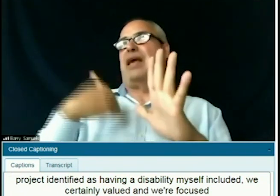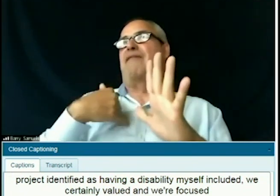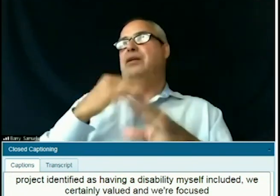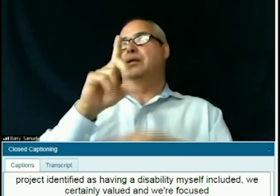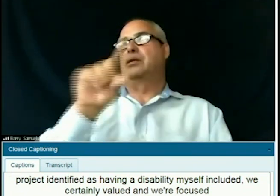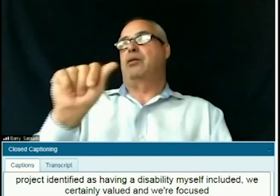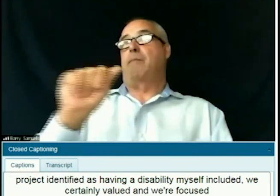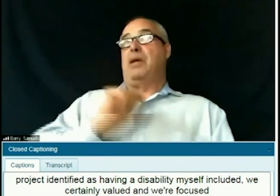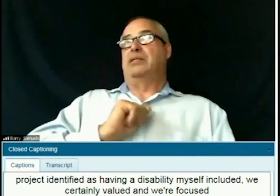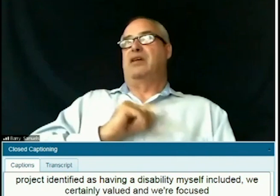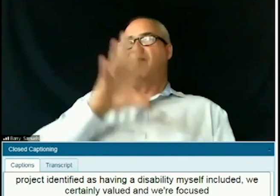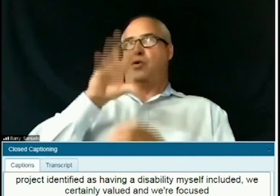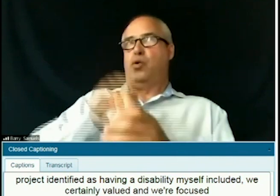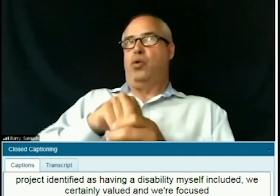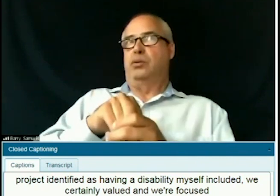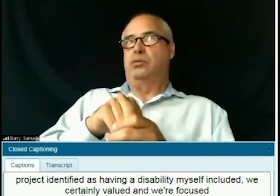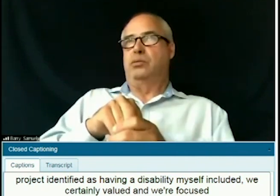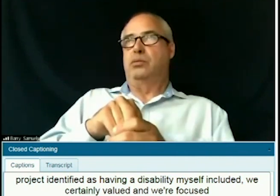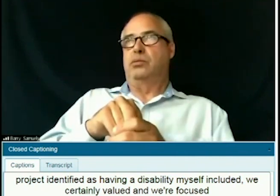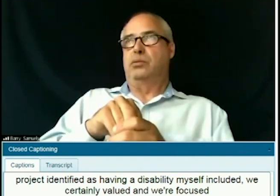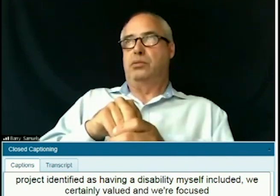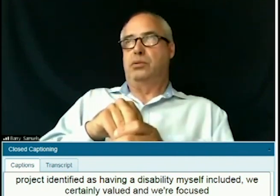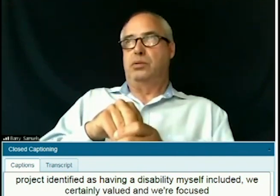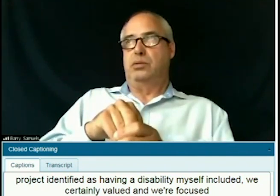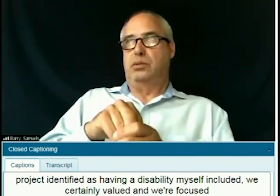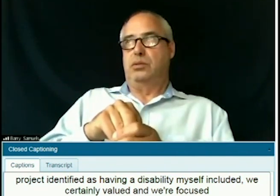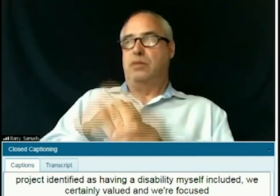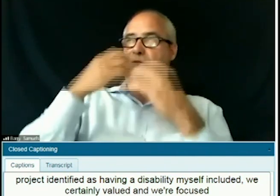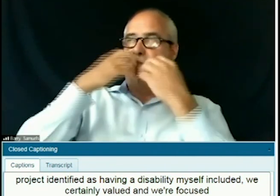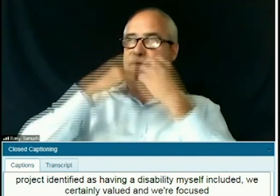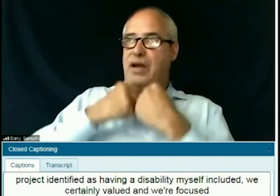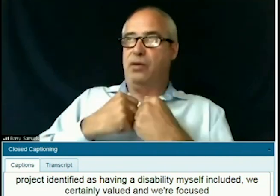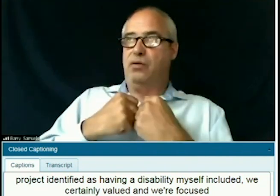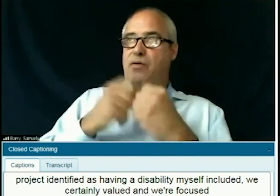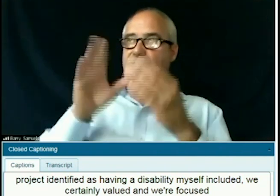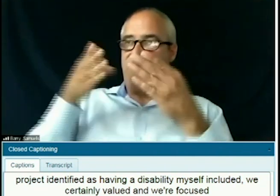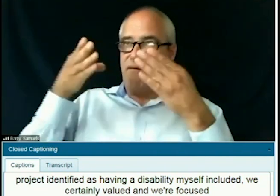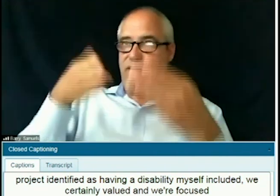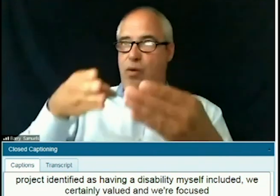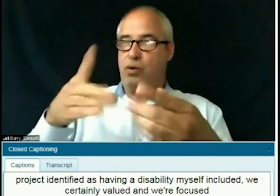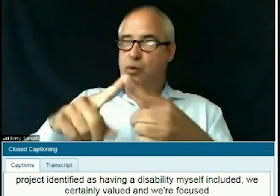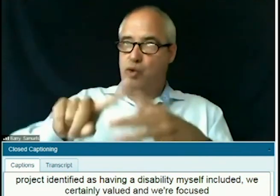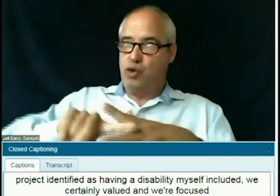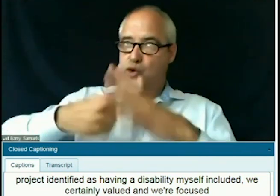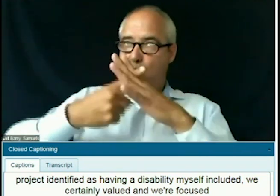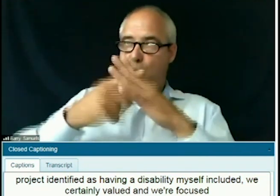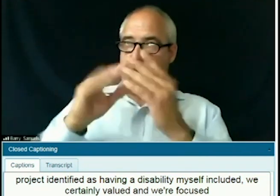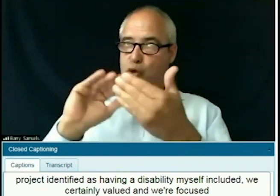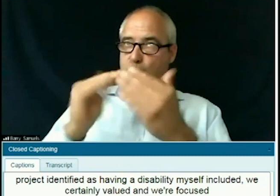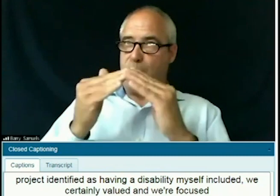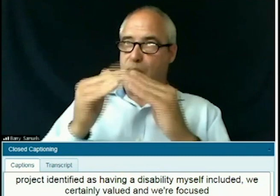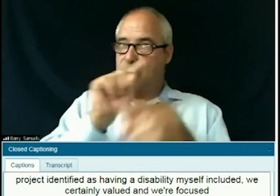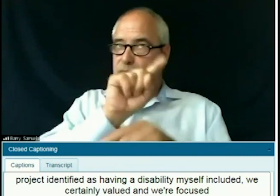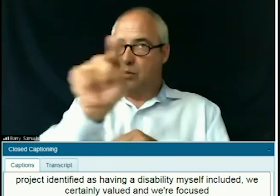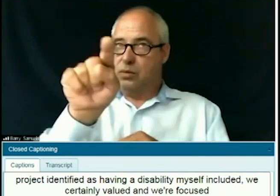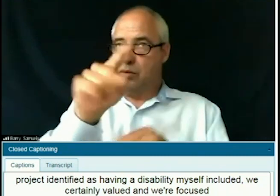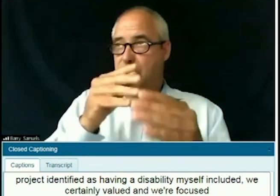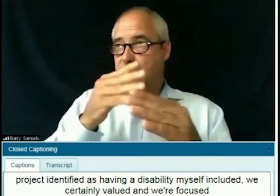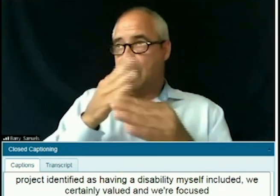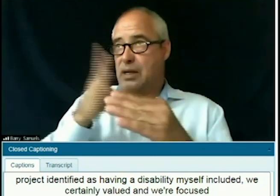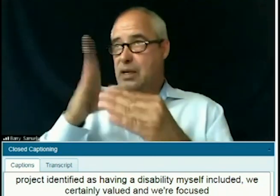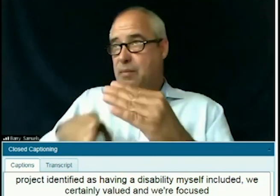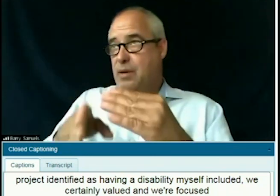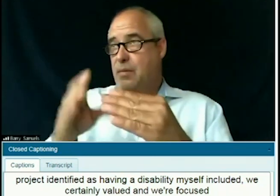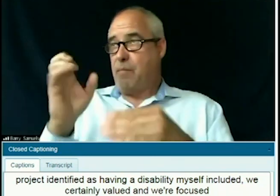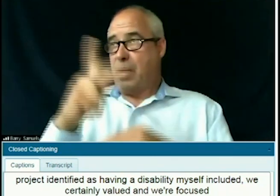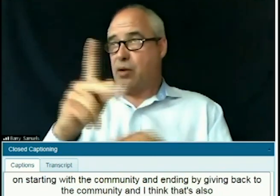myself included. We certainly valued and were focused on starting with the community and ending by giving back to the community.